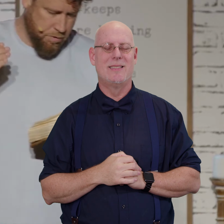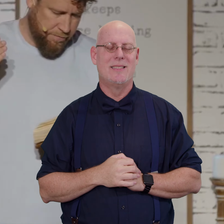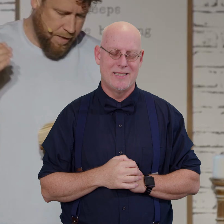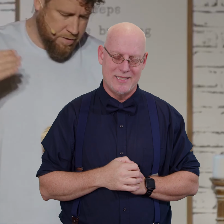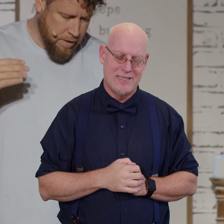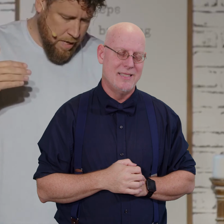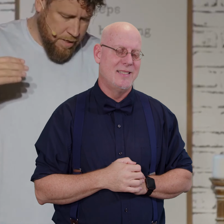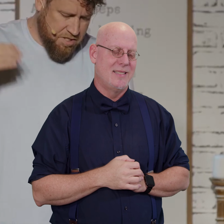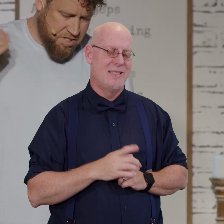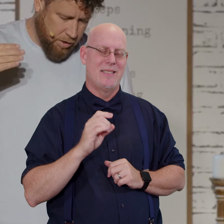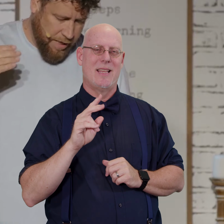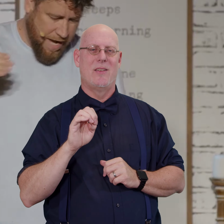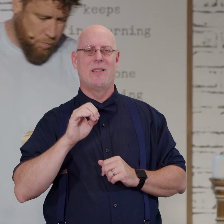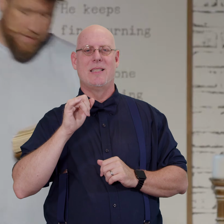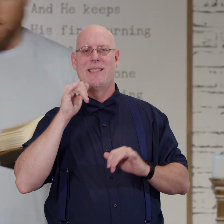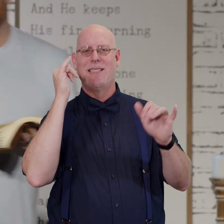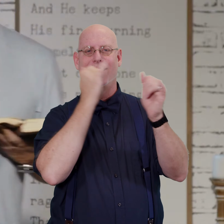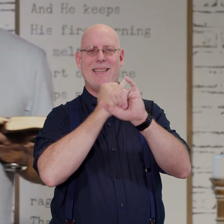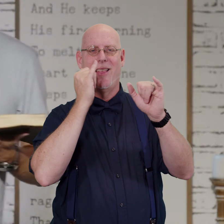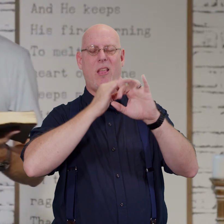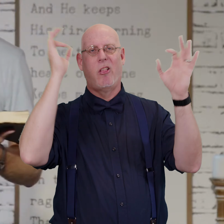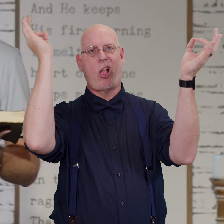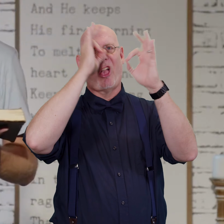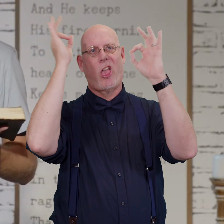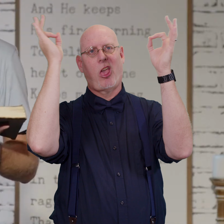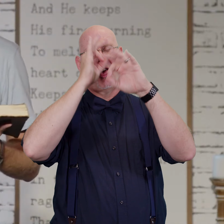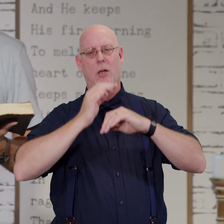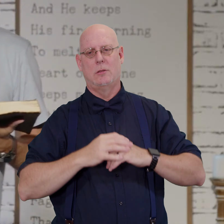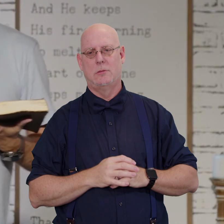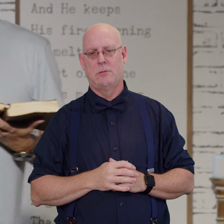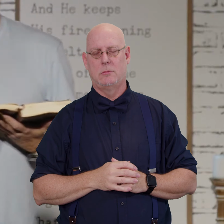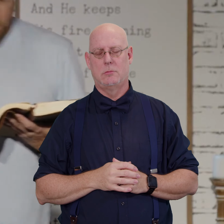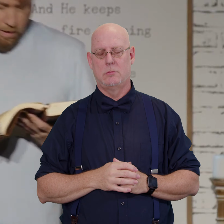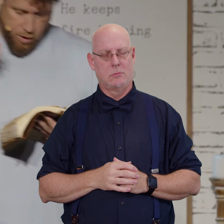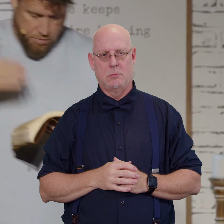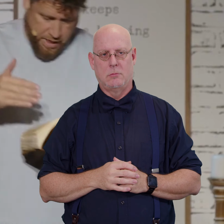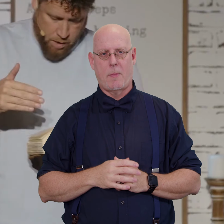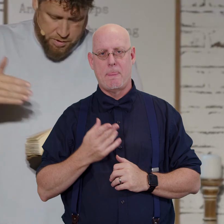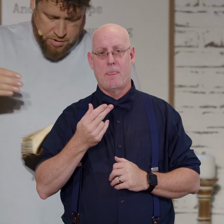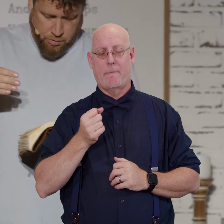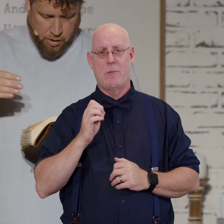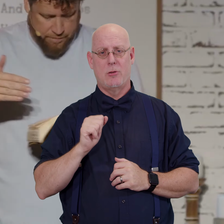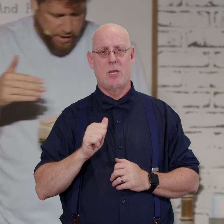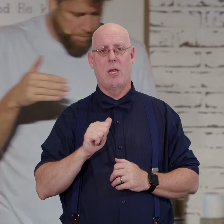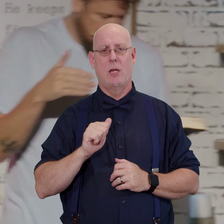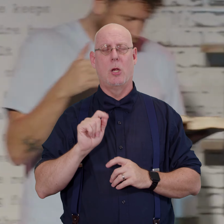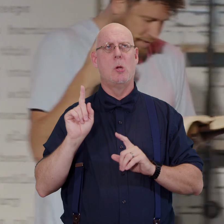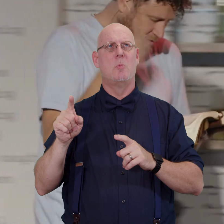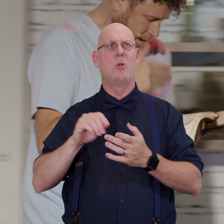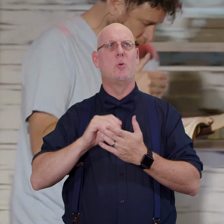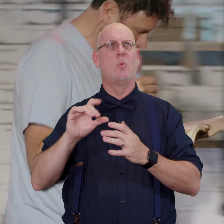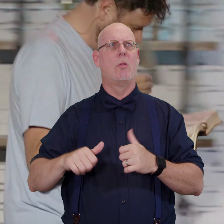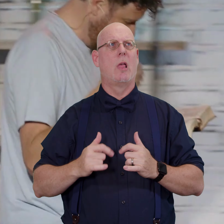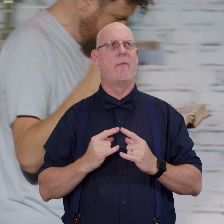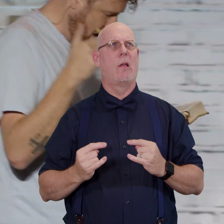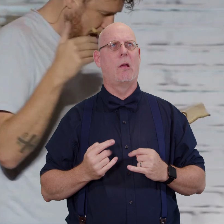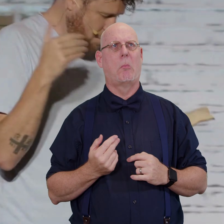Nope, not so fast. Silly and without sense. So apparently Hosea was at student life camp.